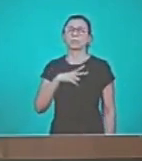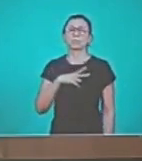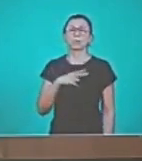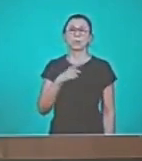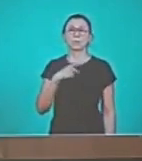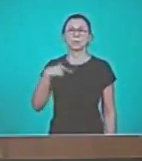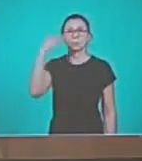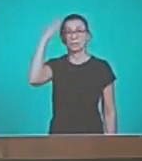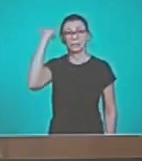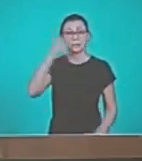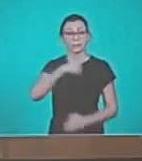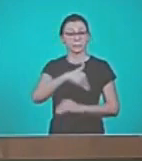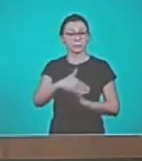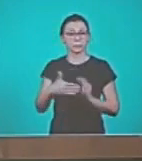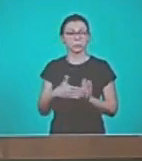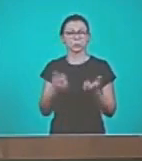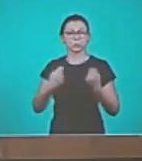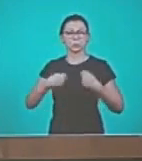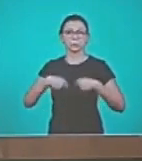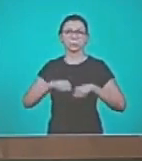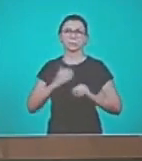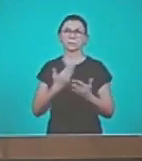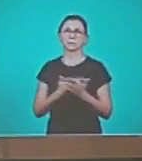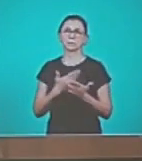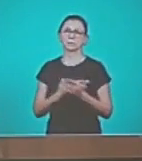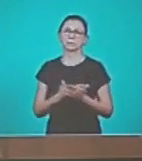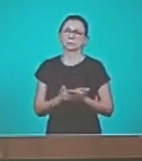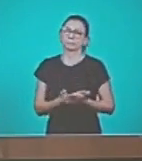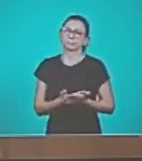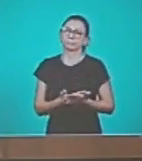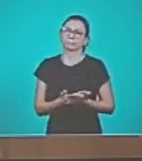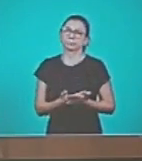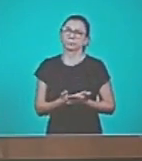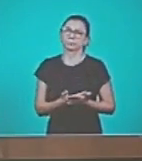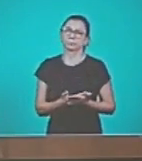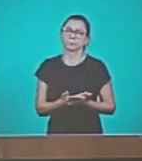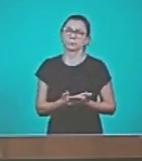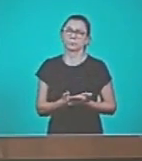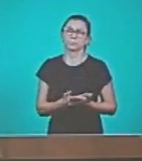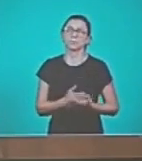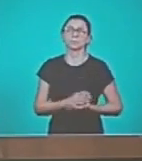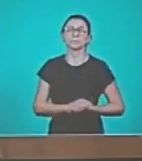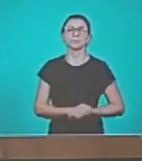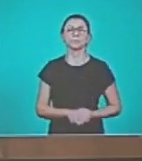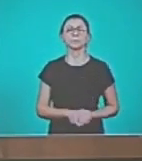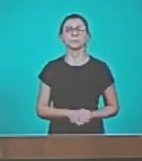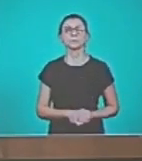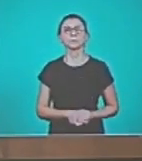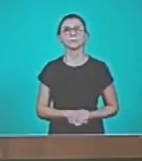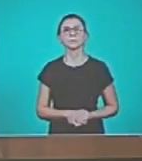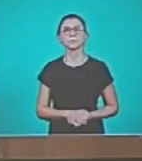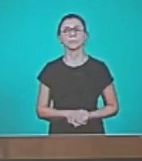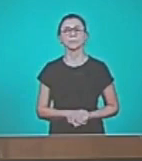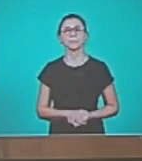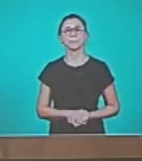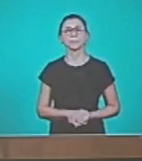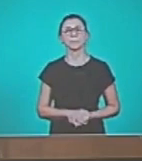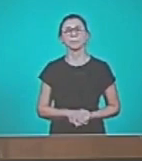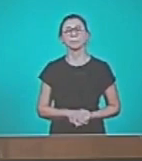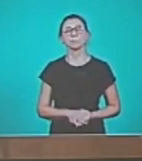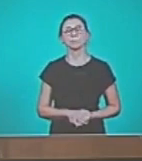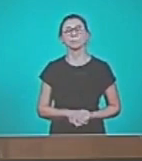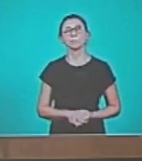not because you're so smart and know everything about Bible. No, but the ones who are receiving revelations. And my brethren,